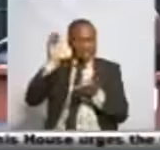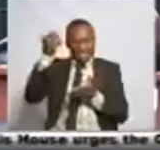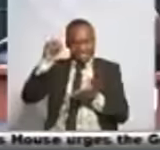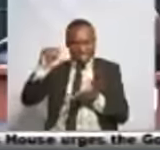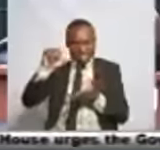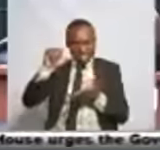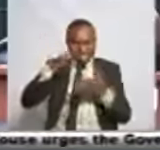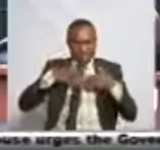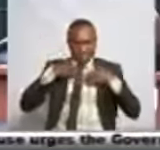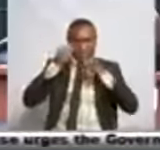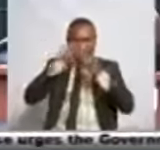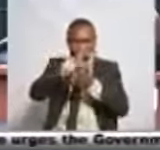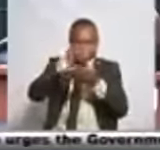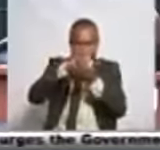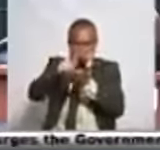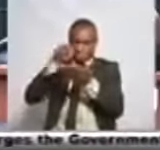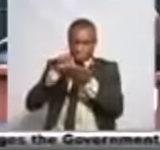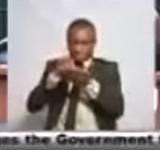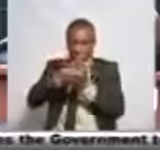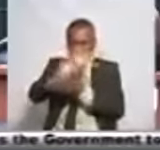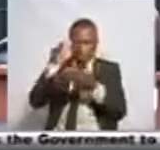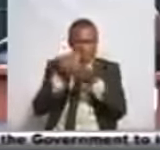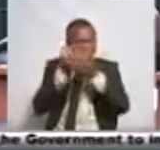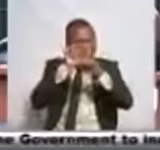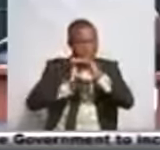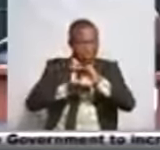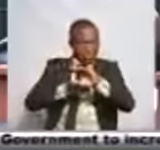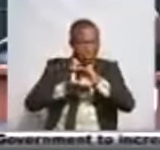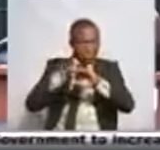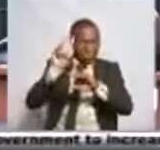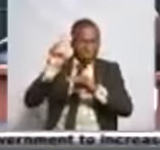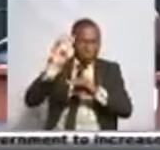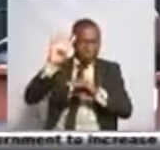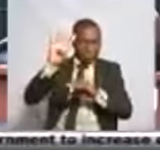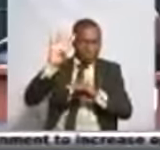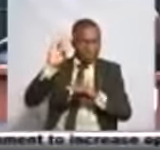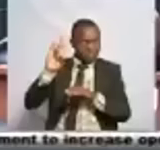1,110 health posts just ajar, the whole time, 24/7,